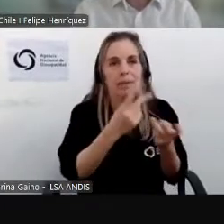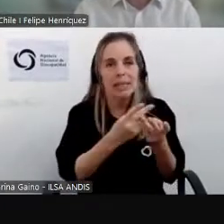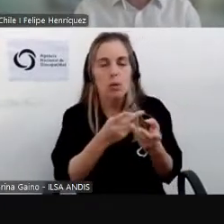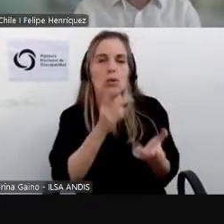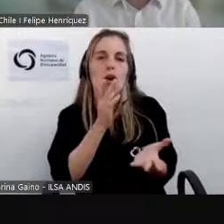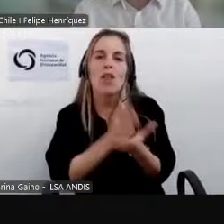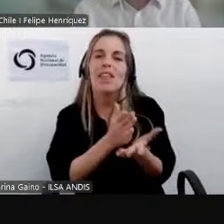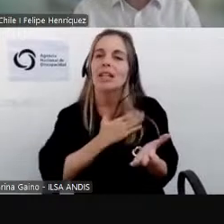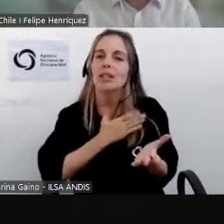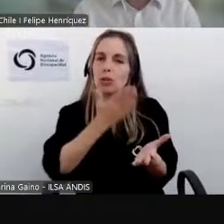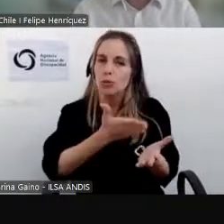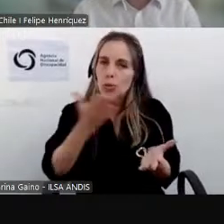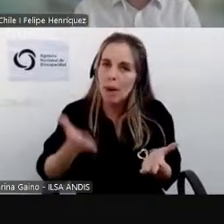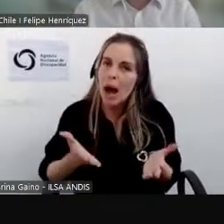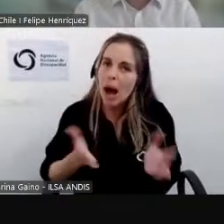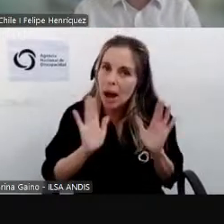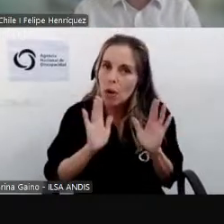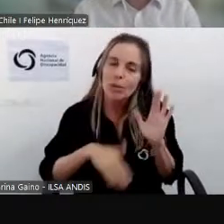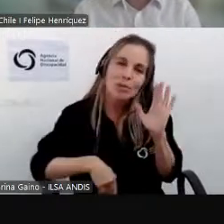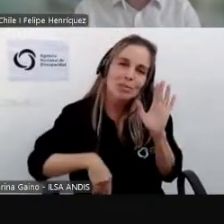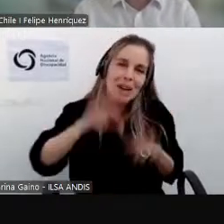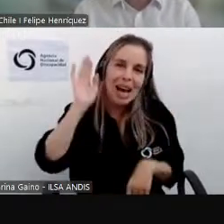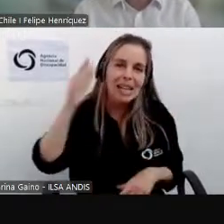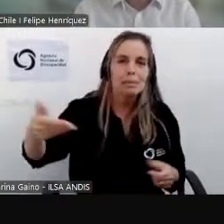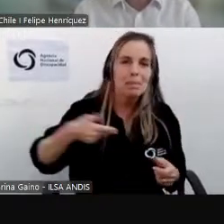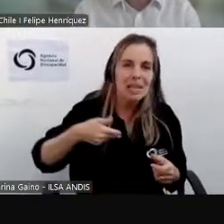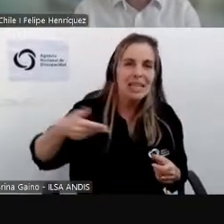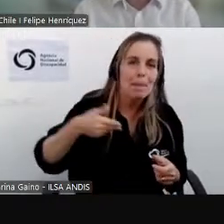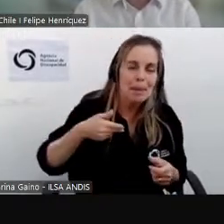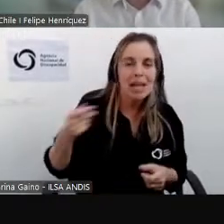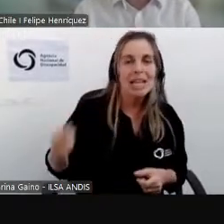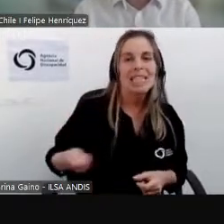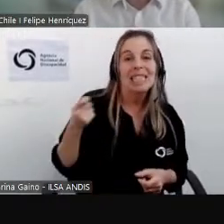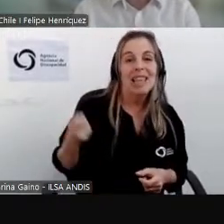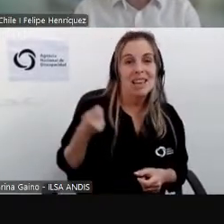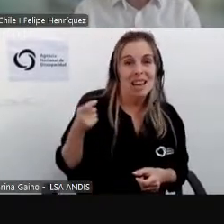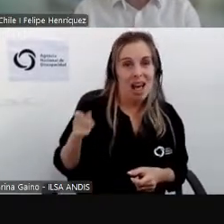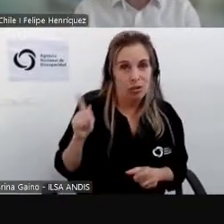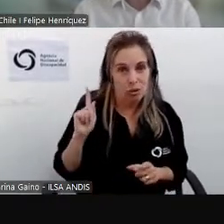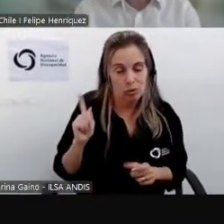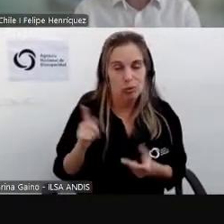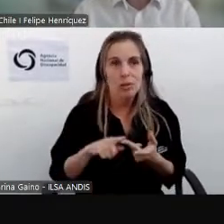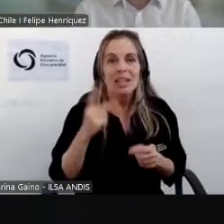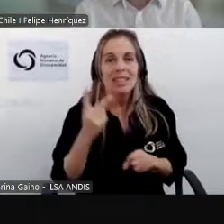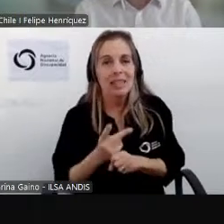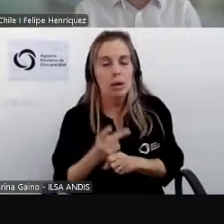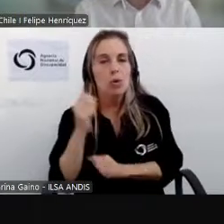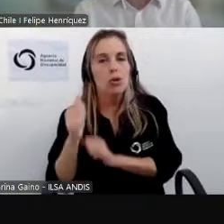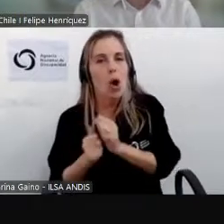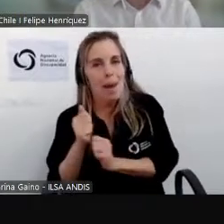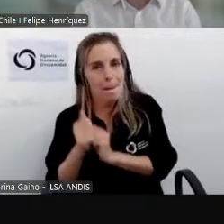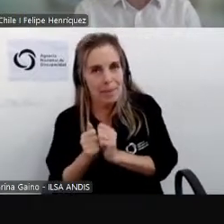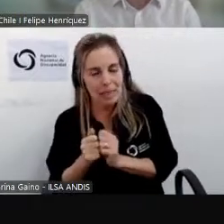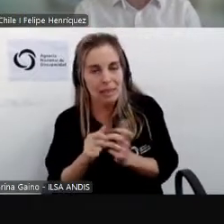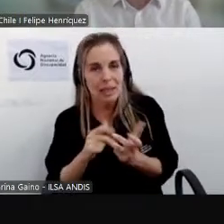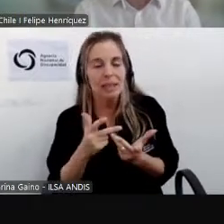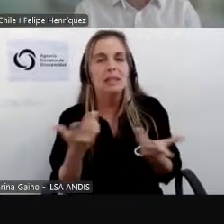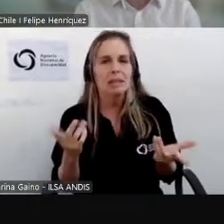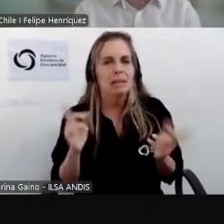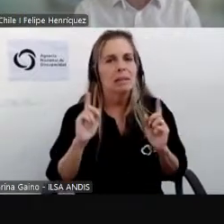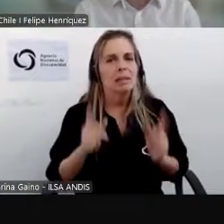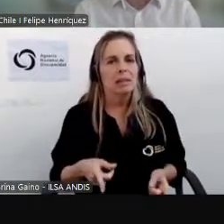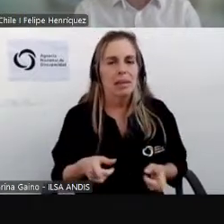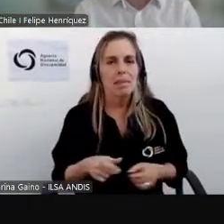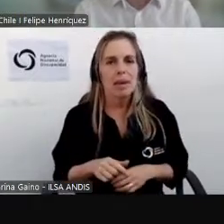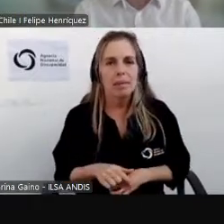of contact, human rights. The most recurrent applicants are trade unions, secondly